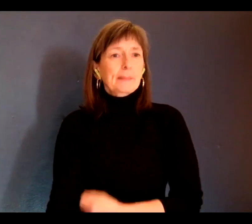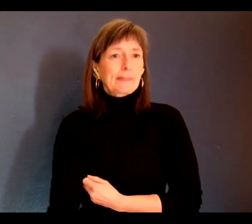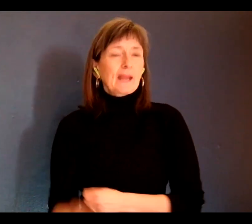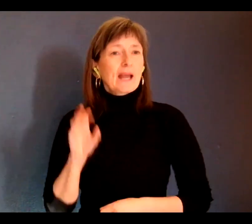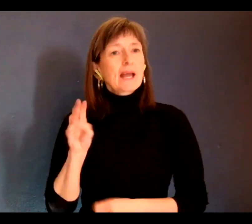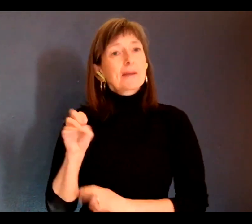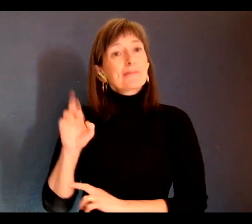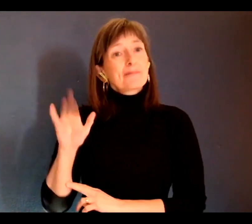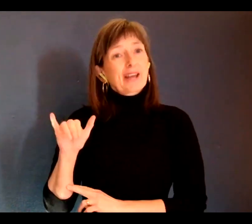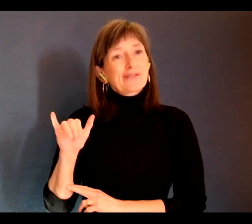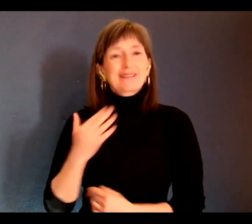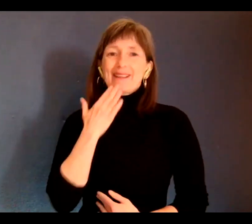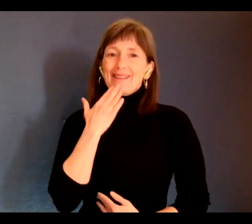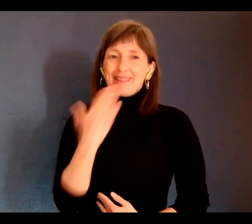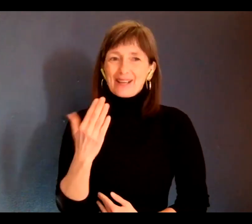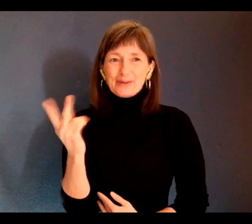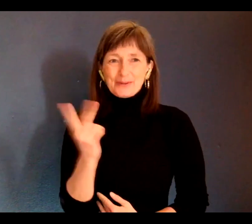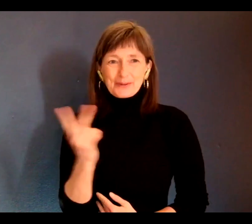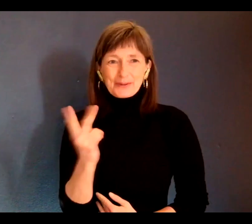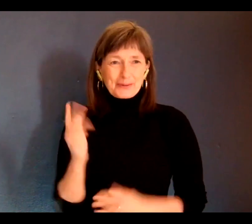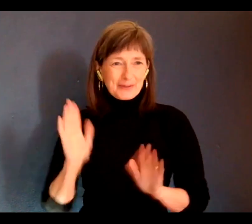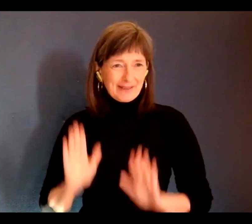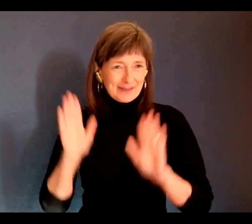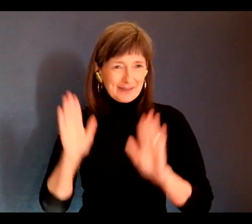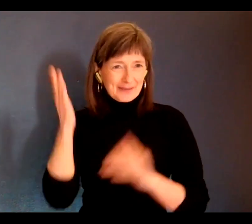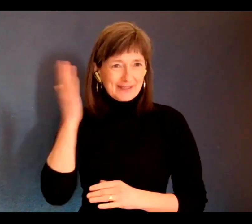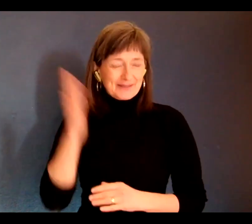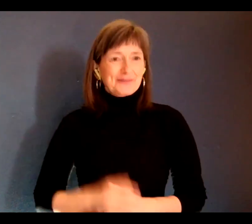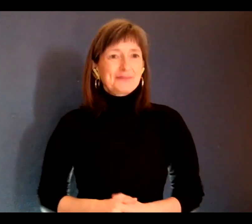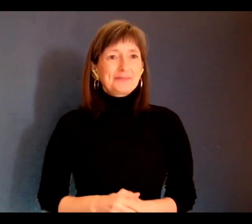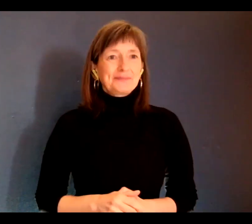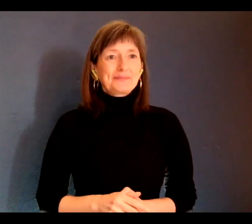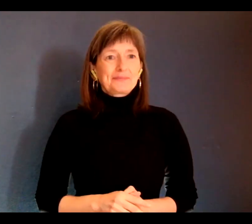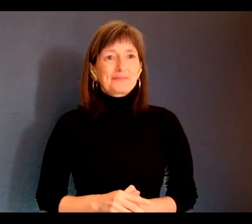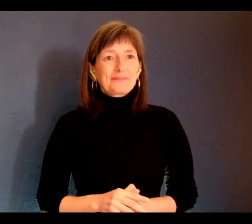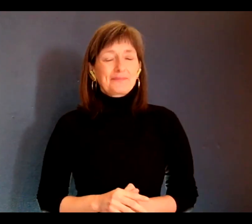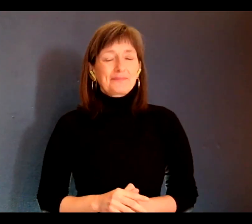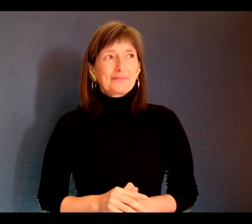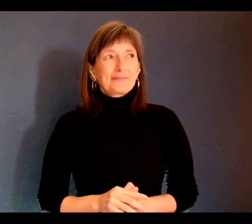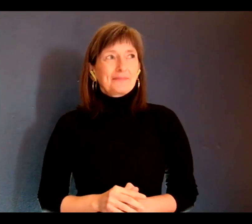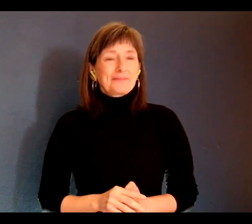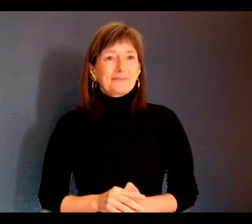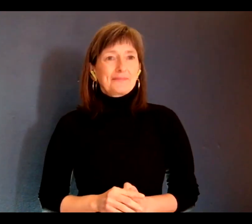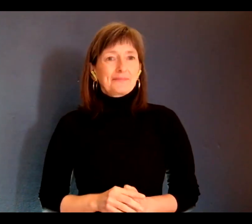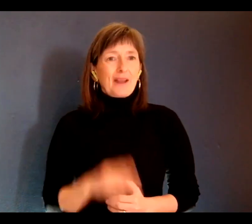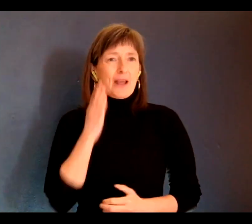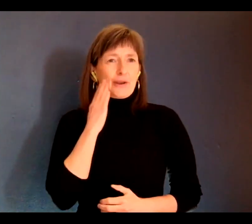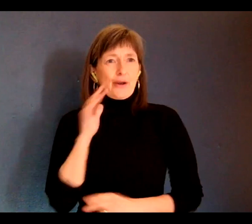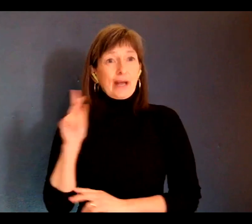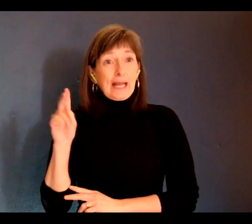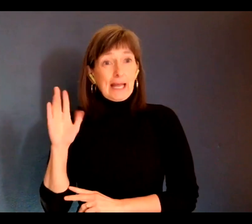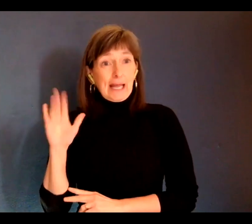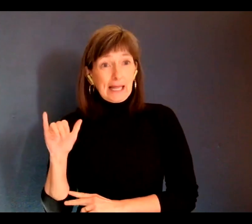Thank you so much, Henry and Steve. That was fabulous. And I know that Kelly and Lee have